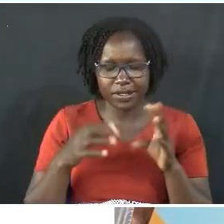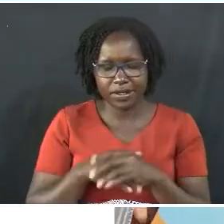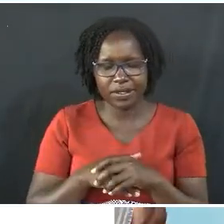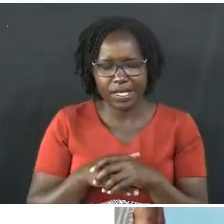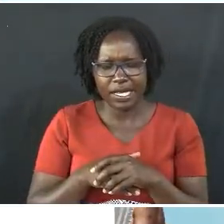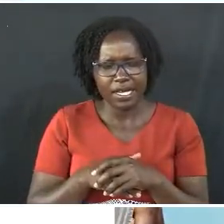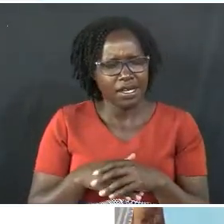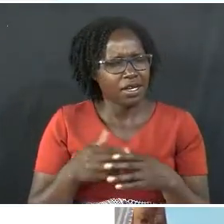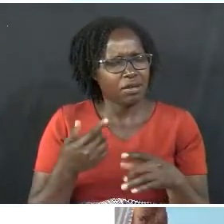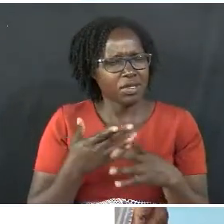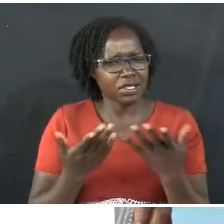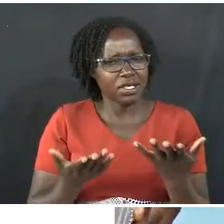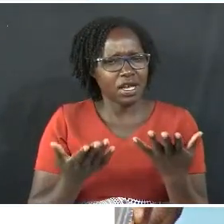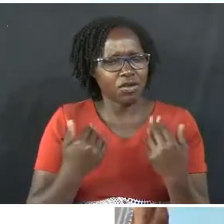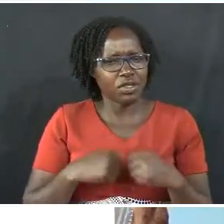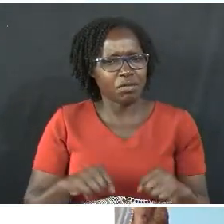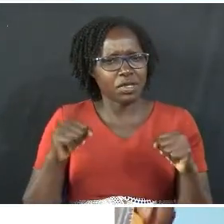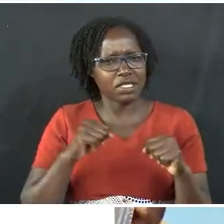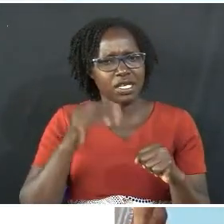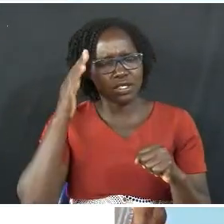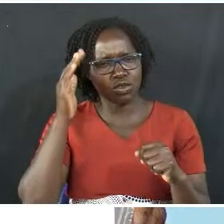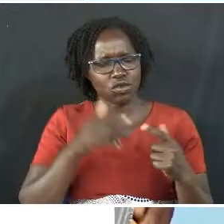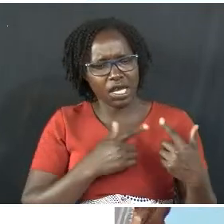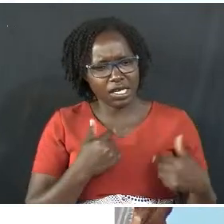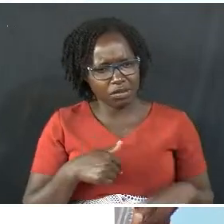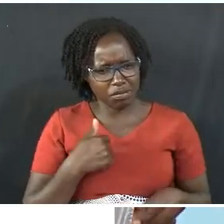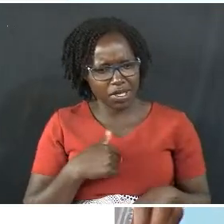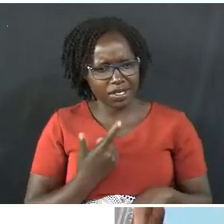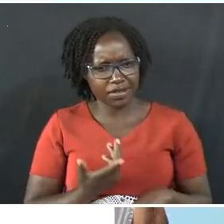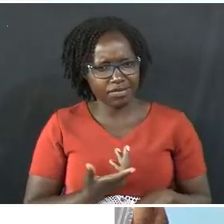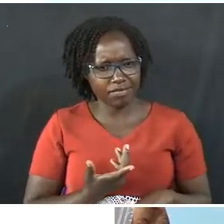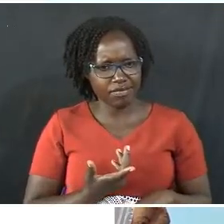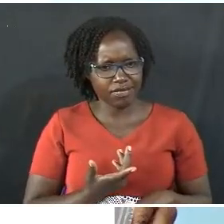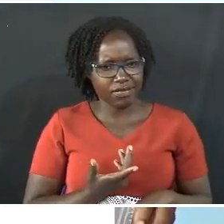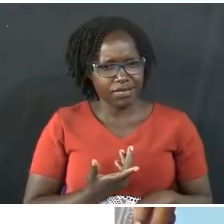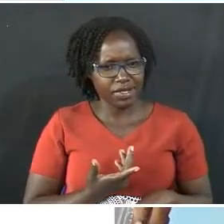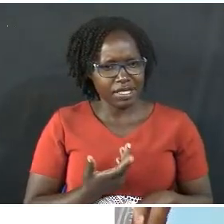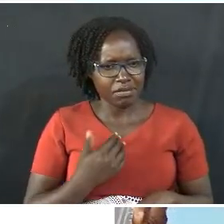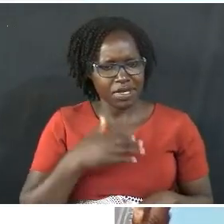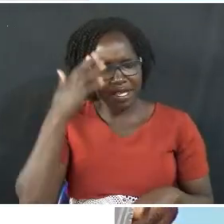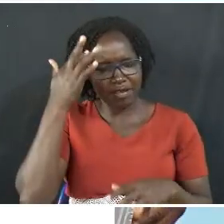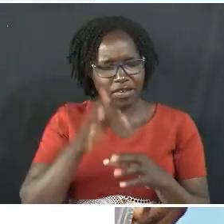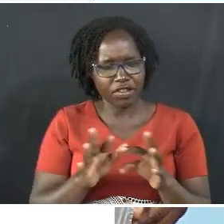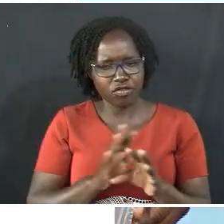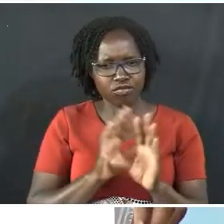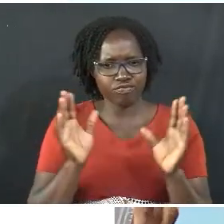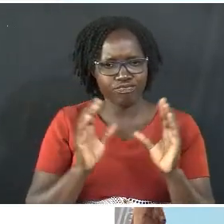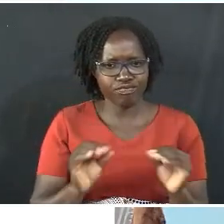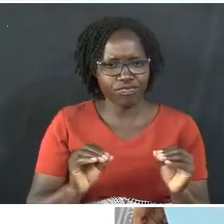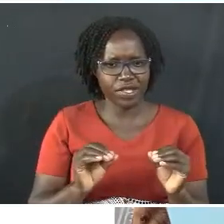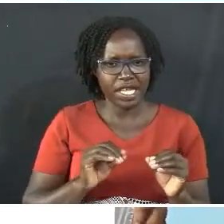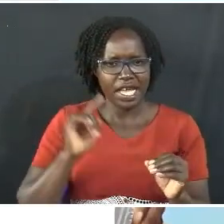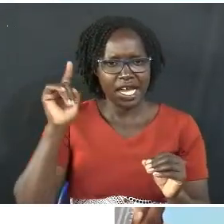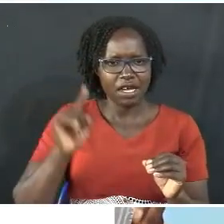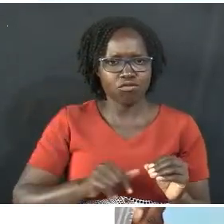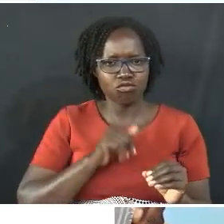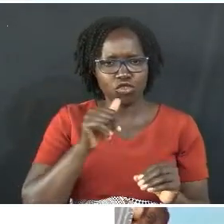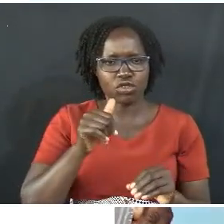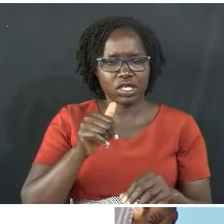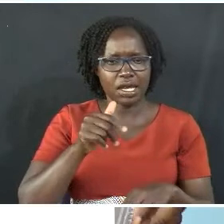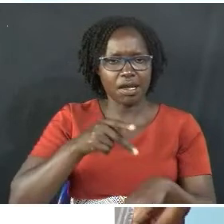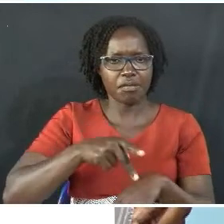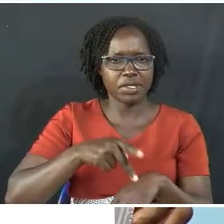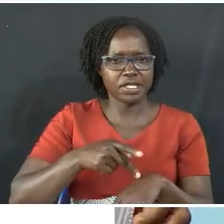that now that the master has known my heart, that I am unfaithful, I am not Peter.